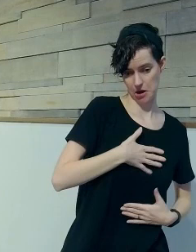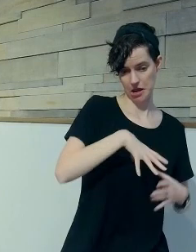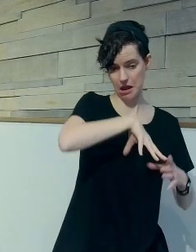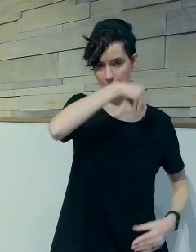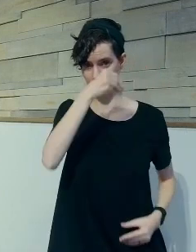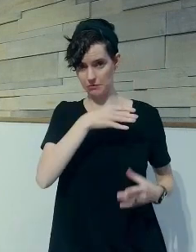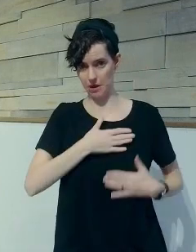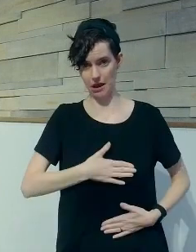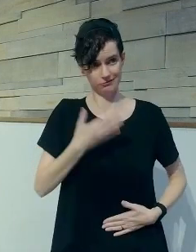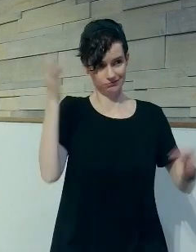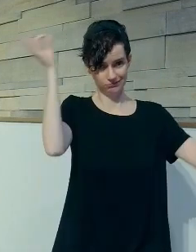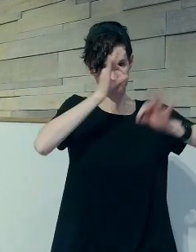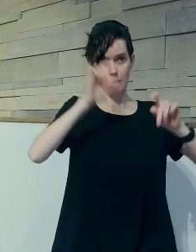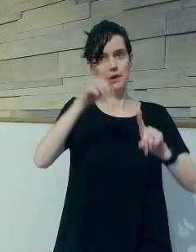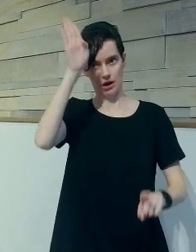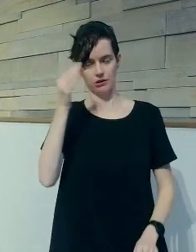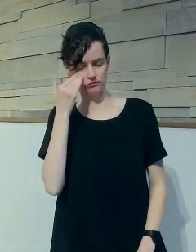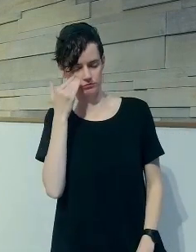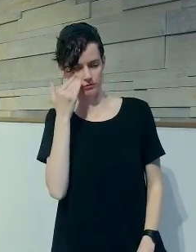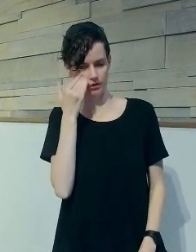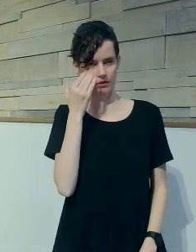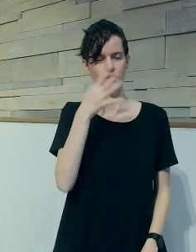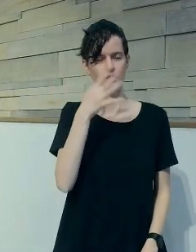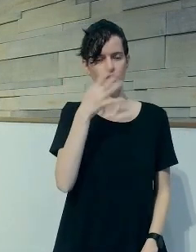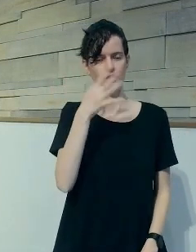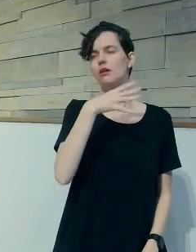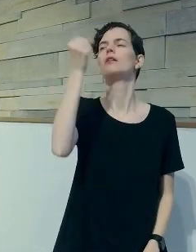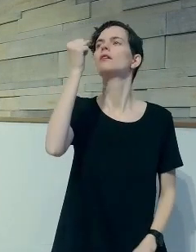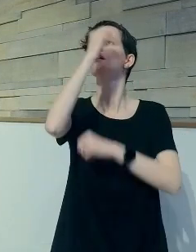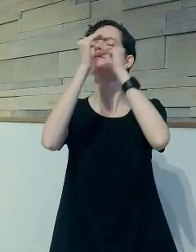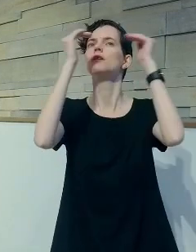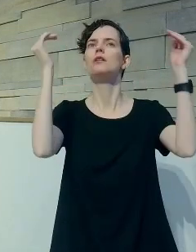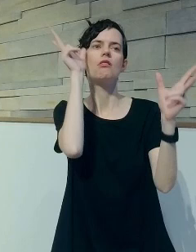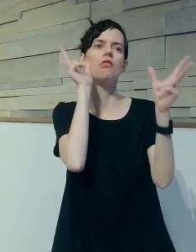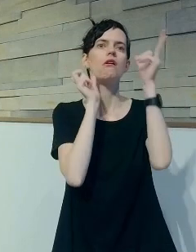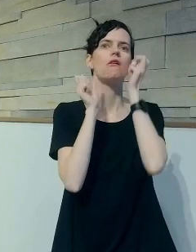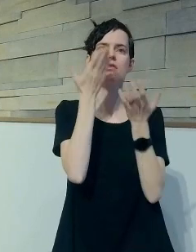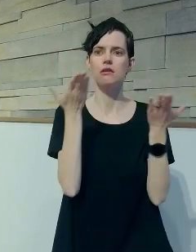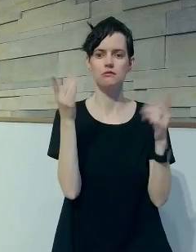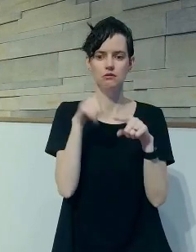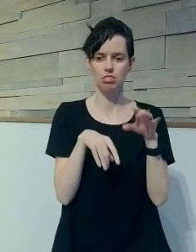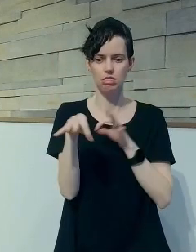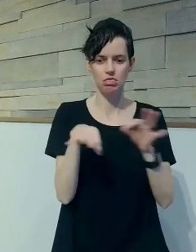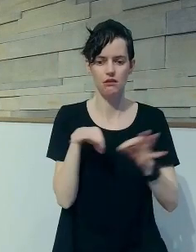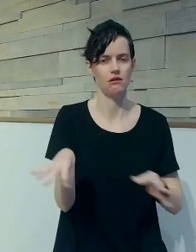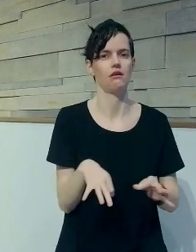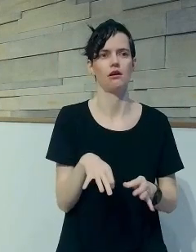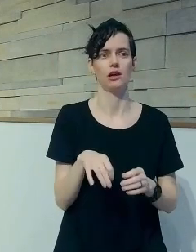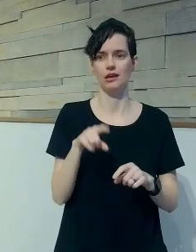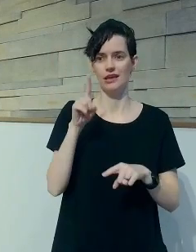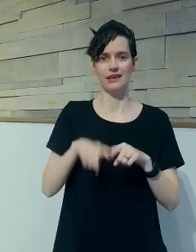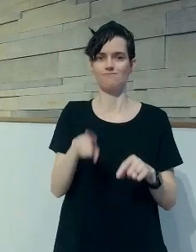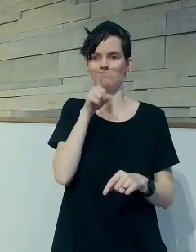apart from the body, I do not know, but God knows, was caught up to paradise and heard inexpressible things, things that no